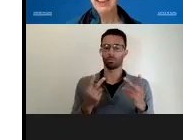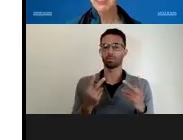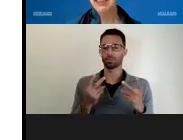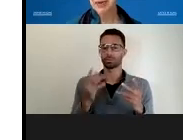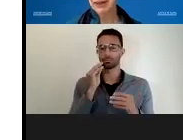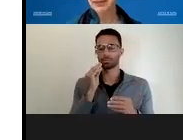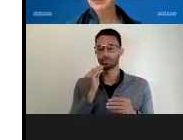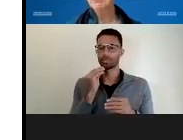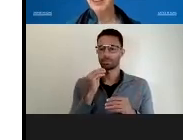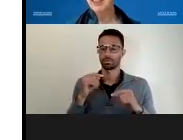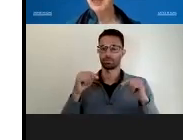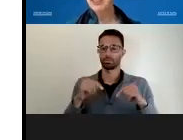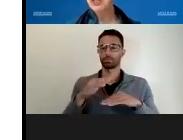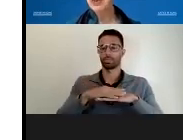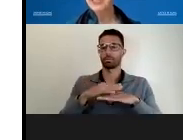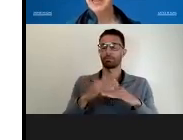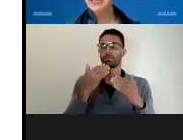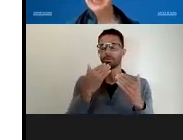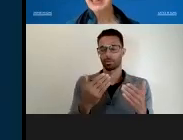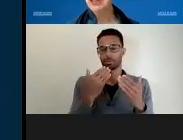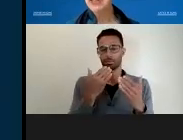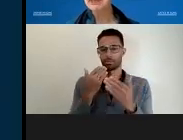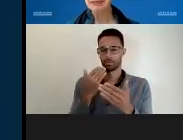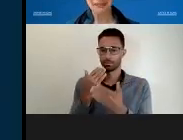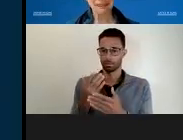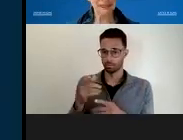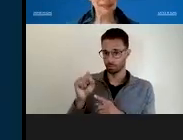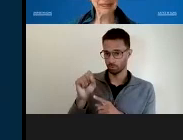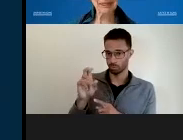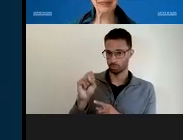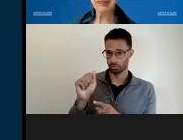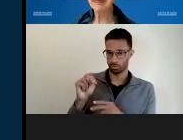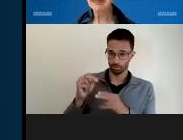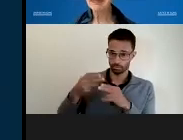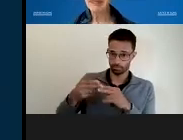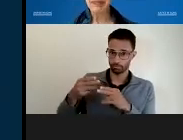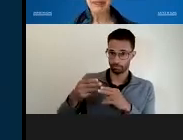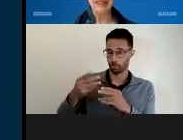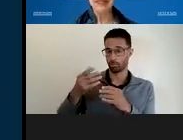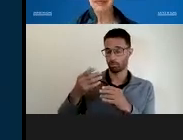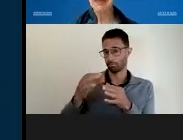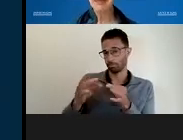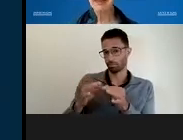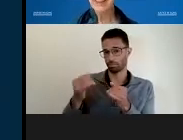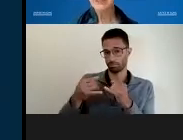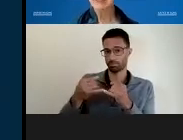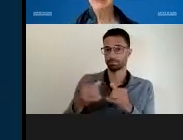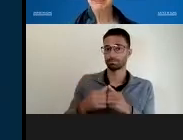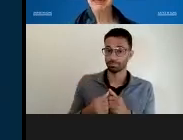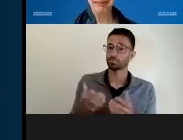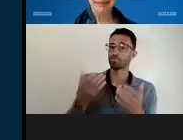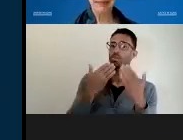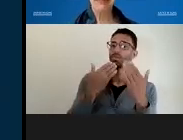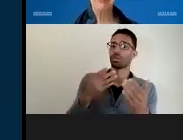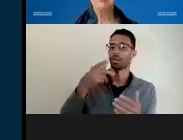I can't thank you enough. Susan, did you want to say anything in closing? I wanted to thank you, Patty, as our